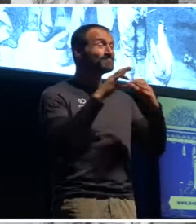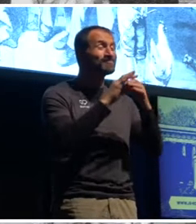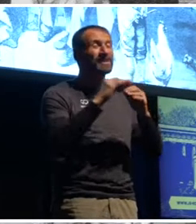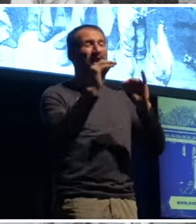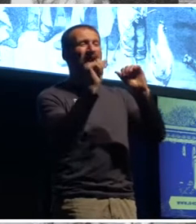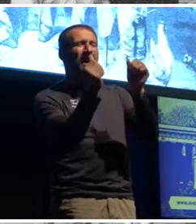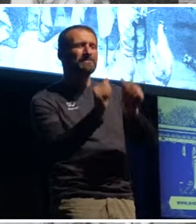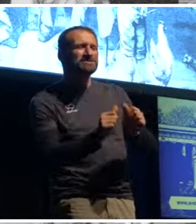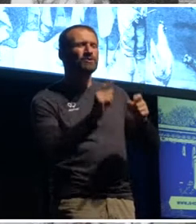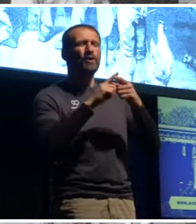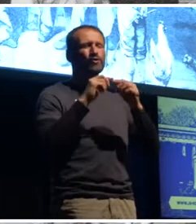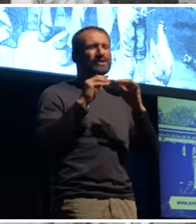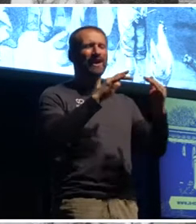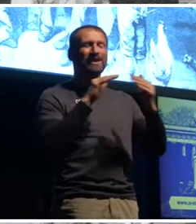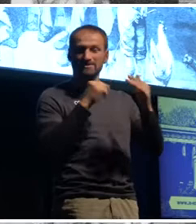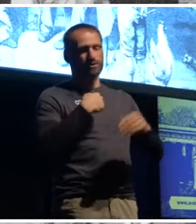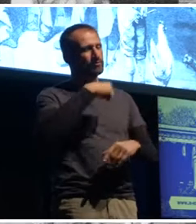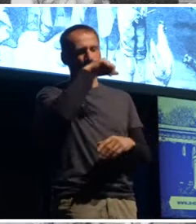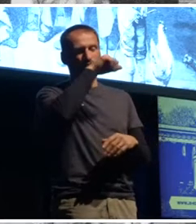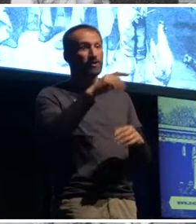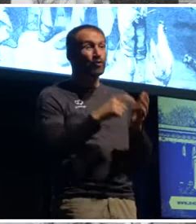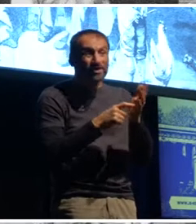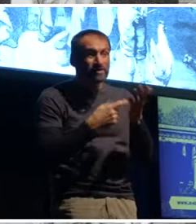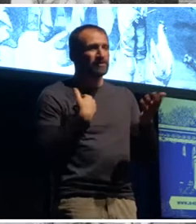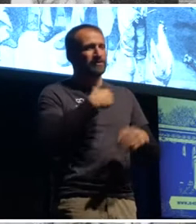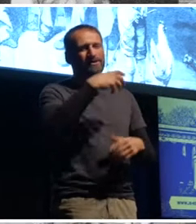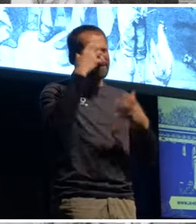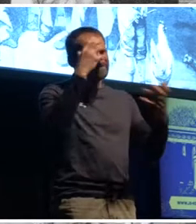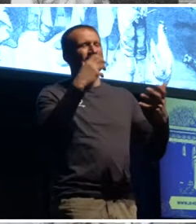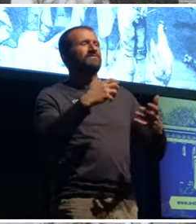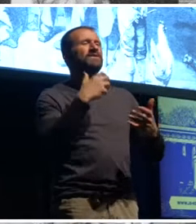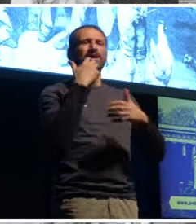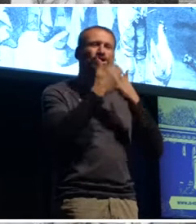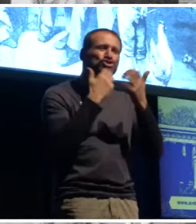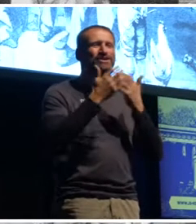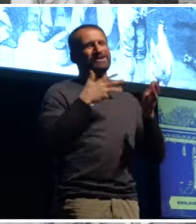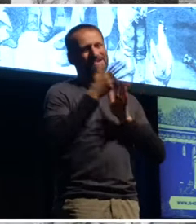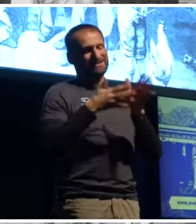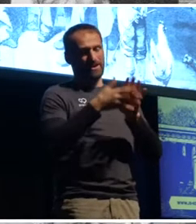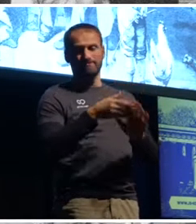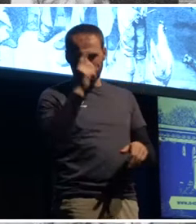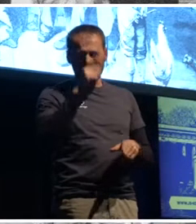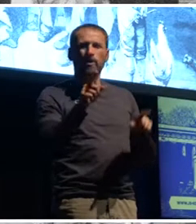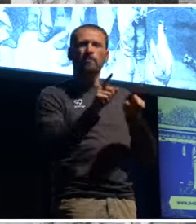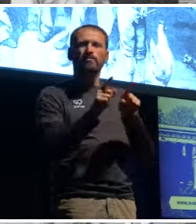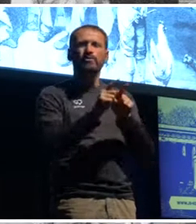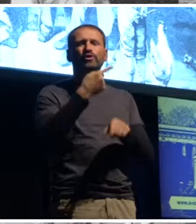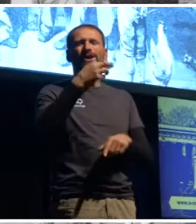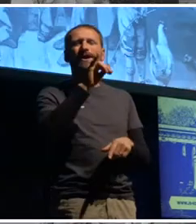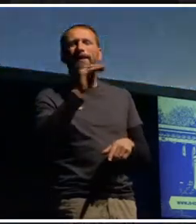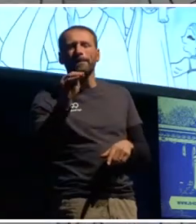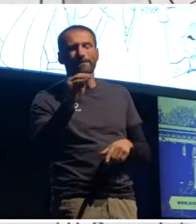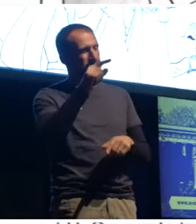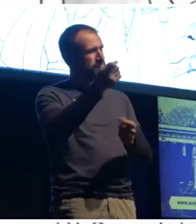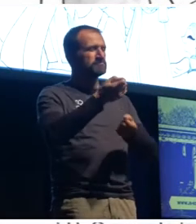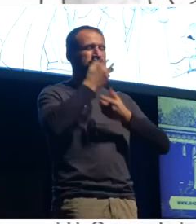ago, partly because I love storytelling. The Brothers Grimm really inspired me when I was a teenager to tell stories